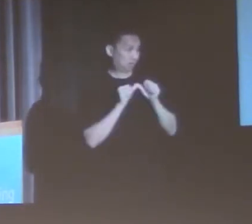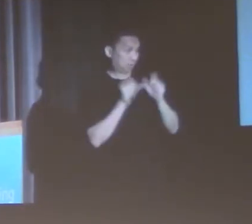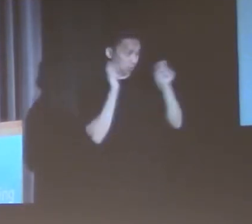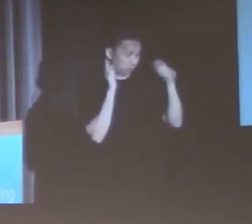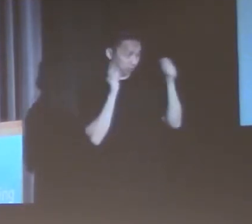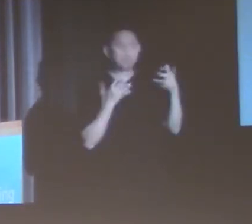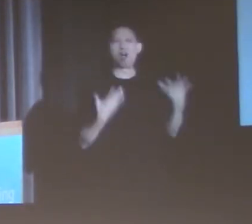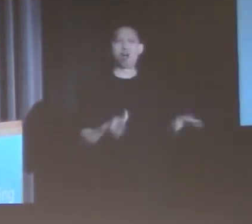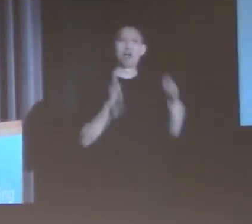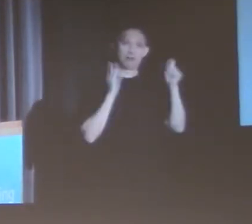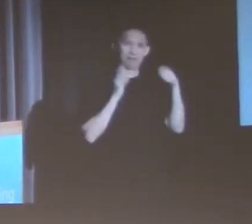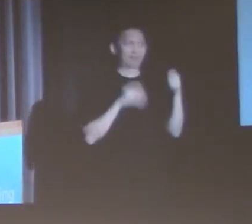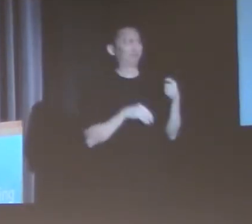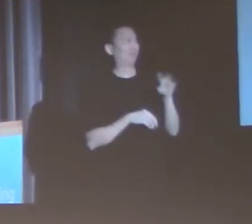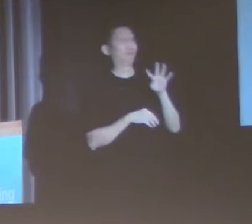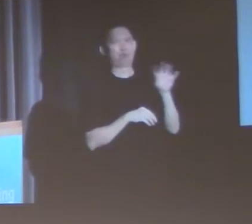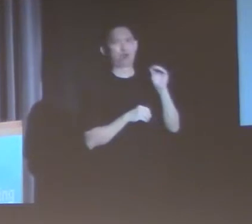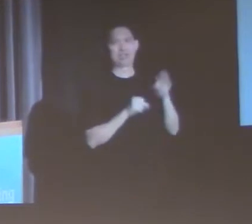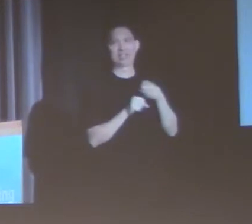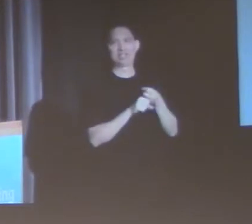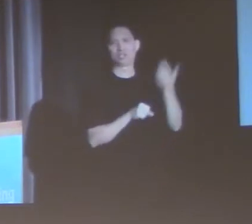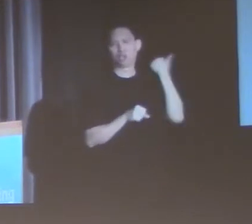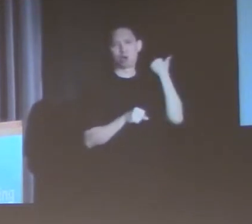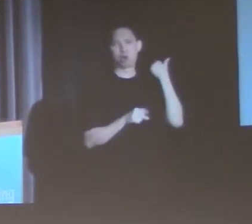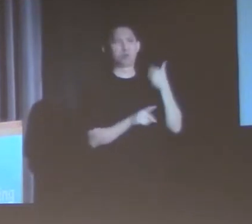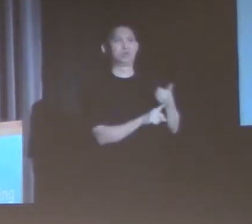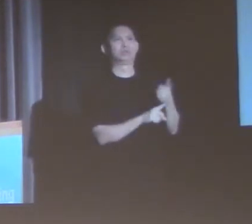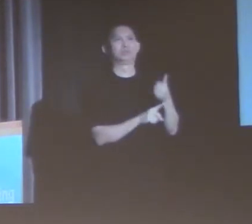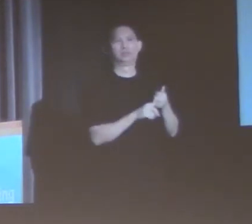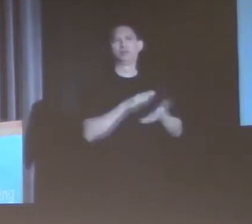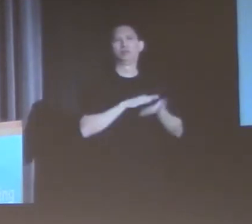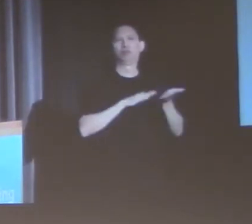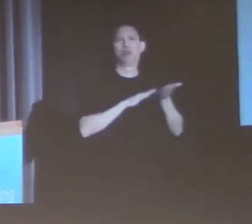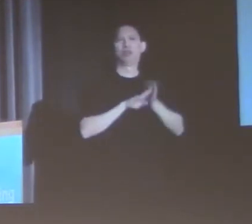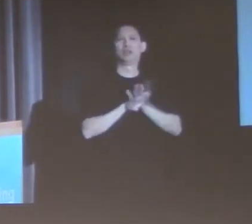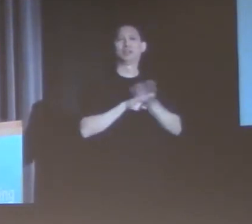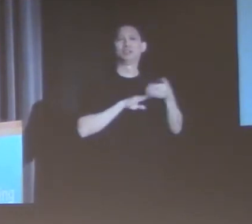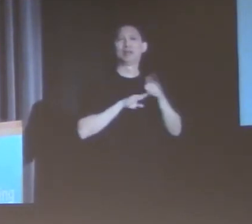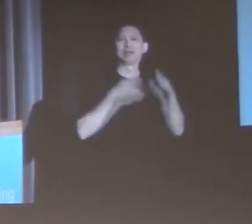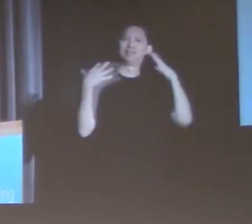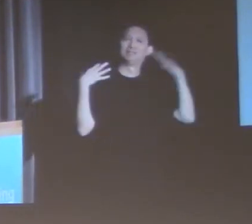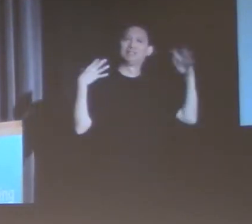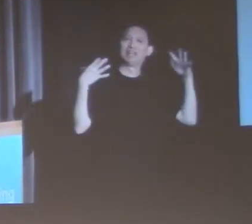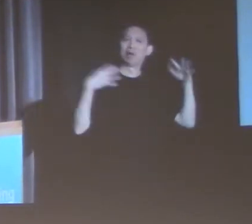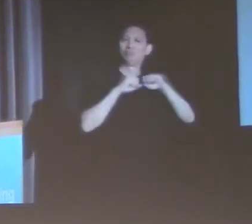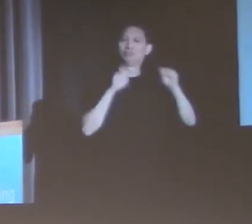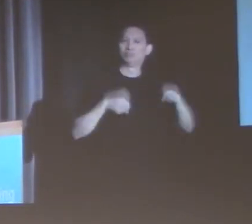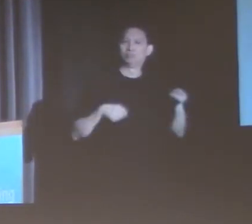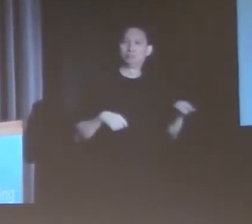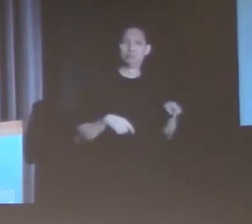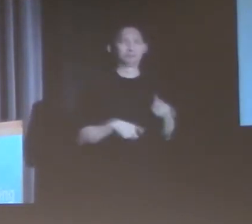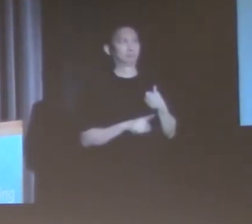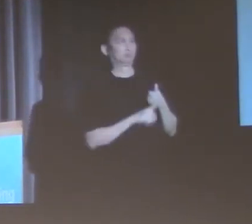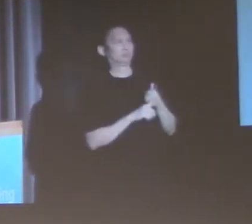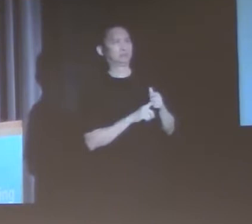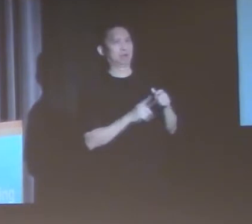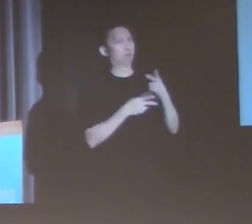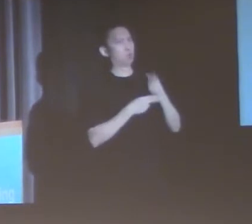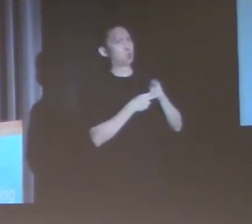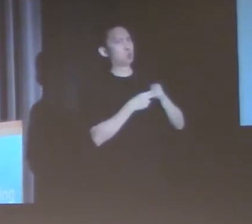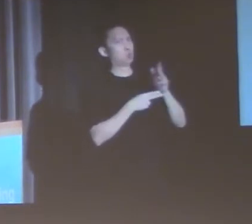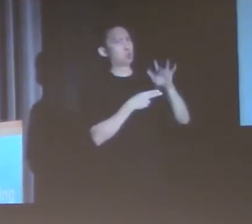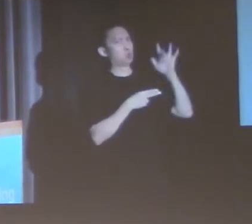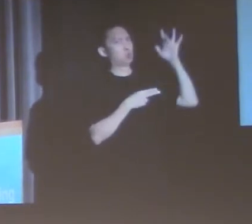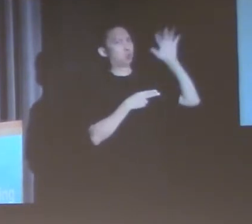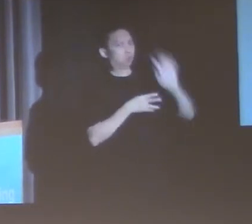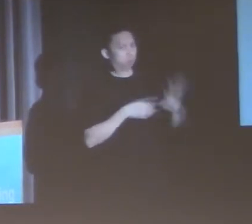him 40 years ago when he was running a Jamaican sound system. And he was quite a big figure. But